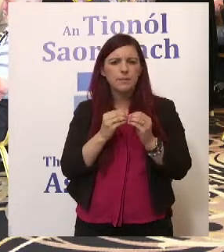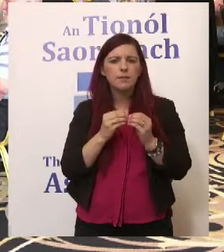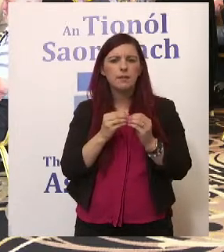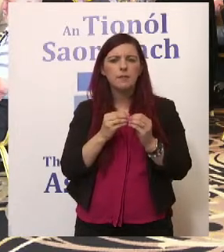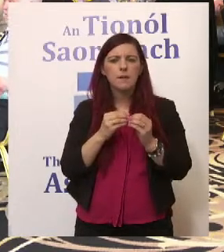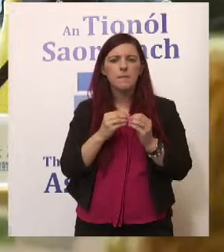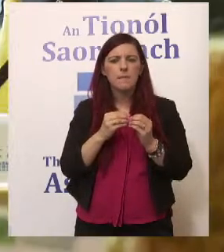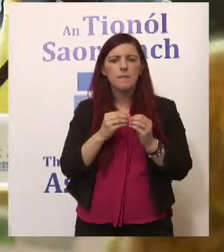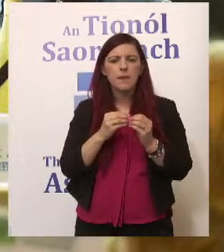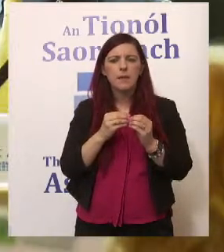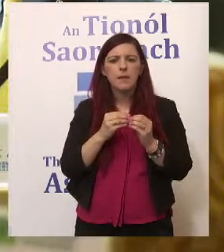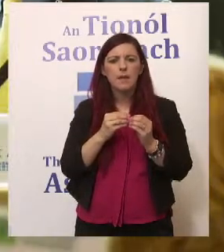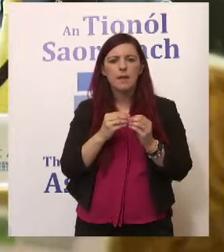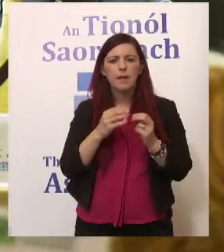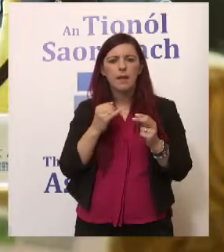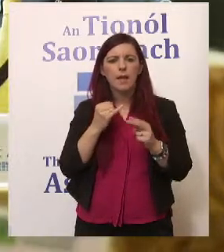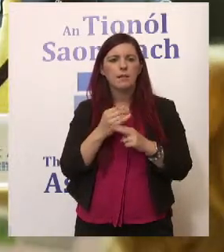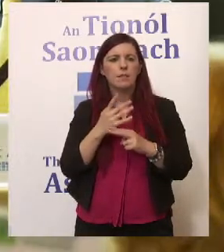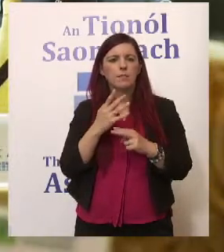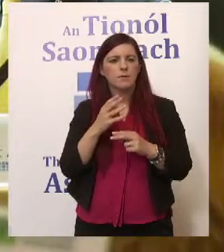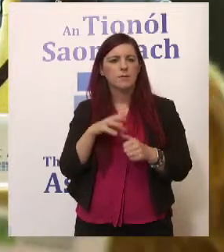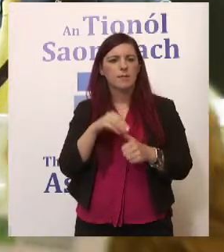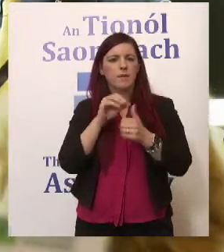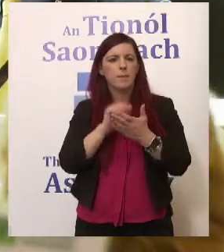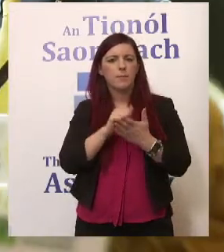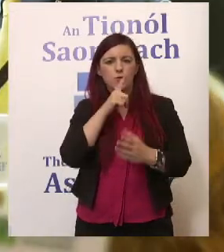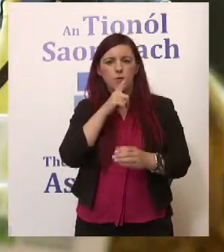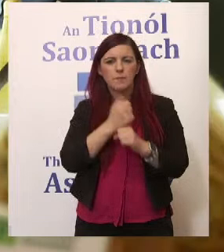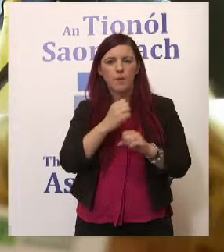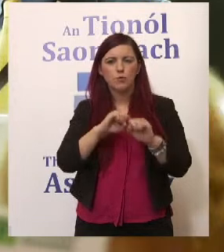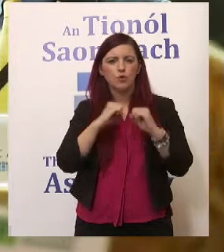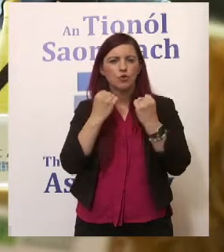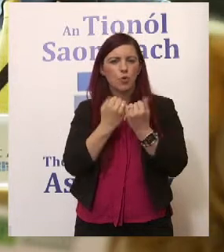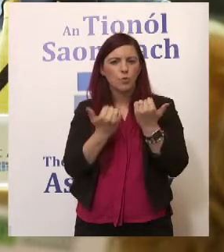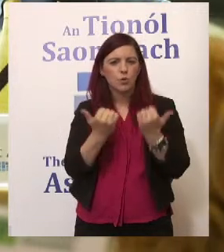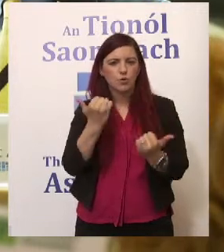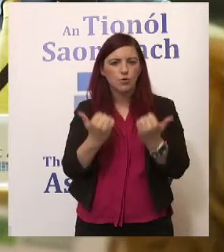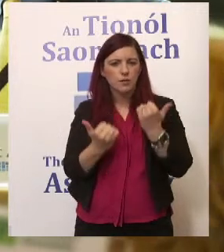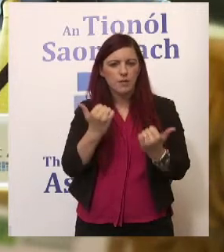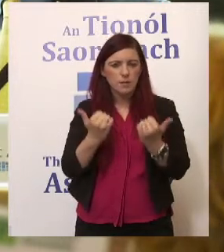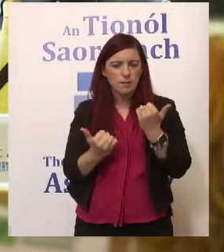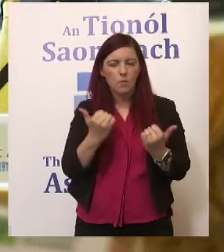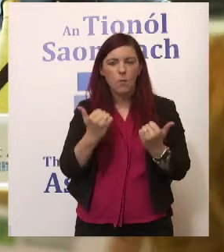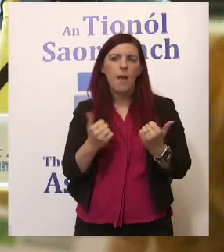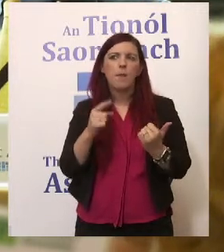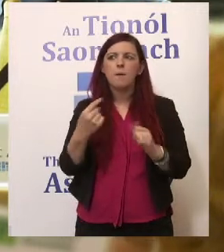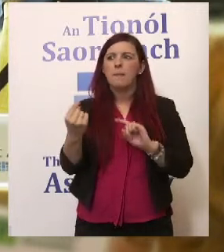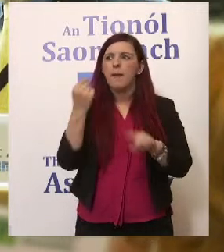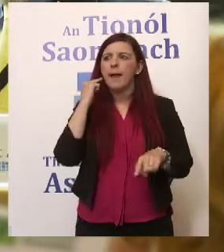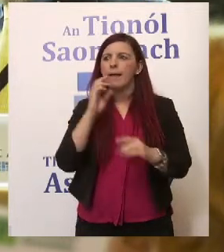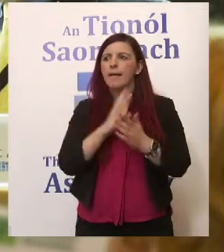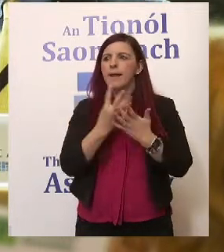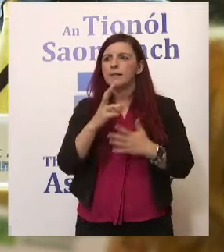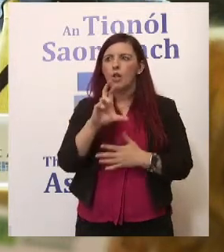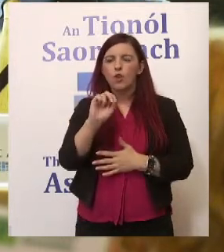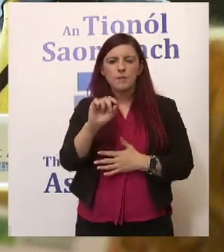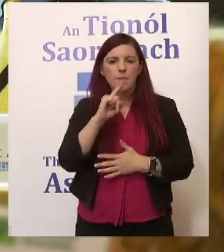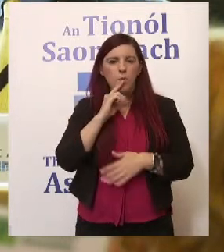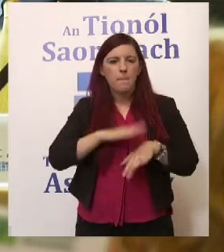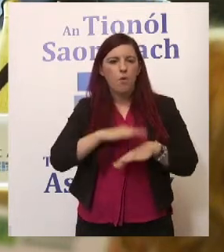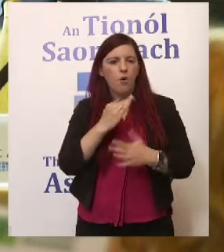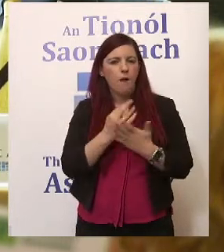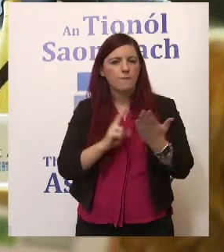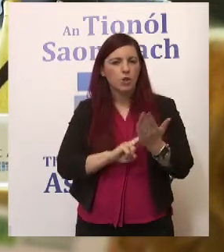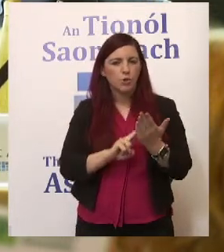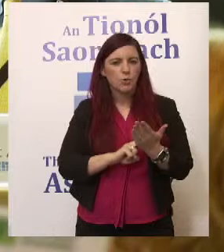was in a papal encyclical about social justice and so on, Rerum Novarum, back in the 1930s. But its more common